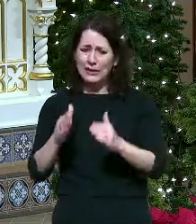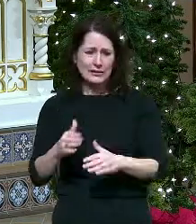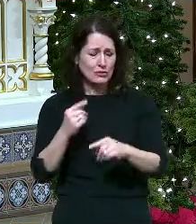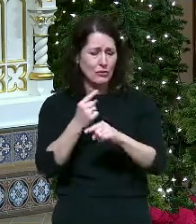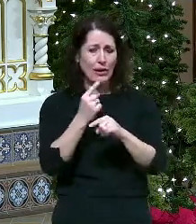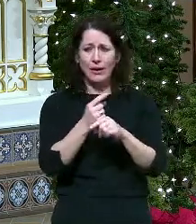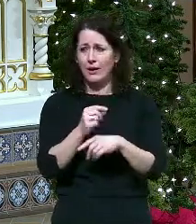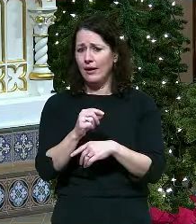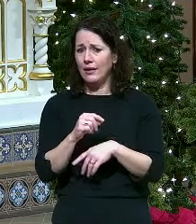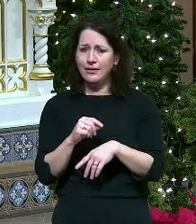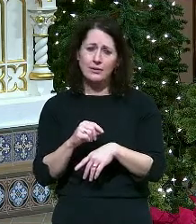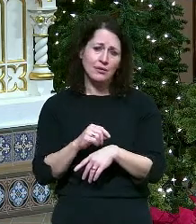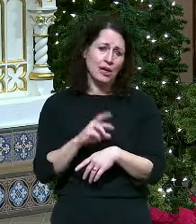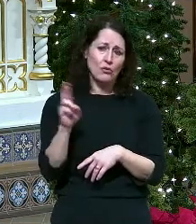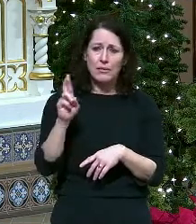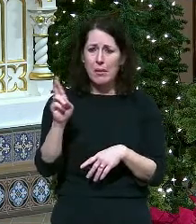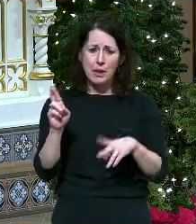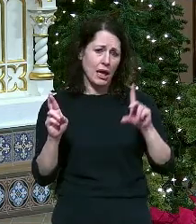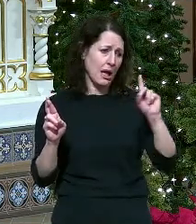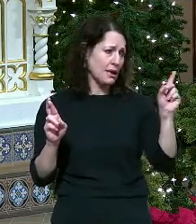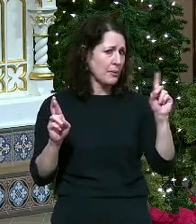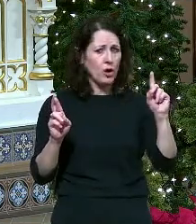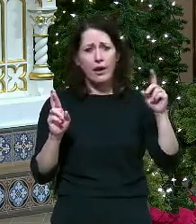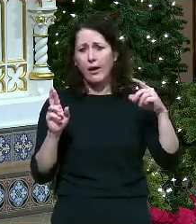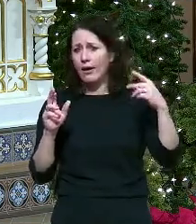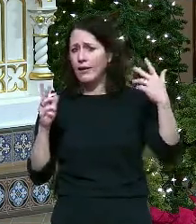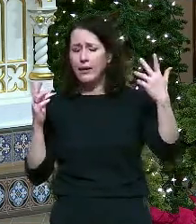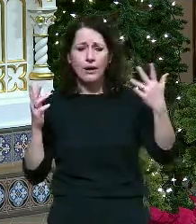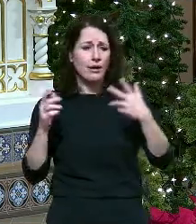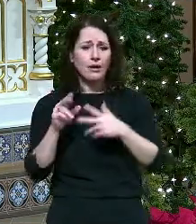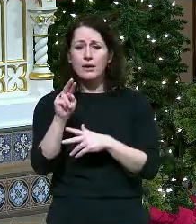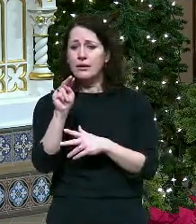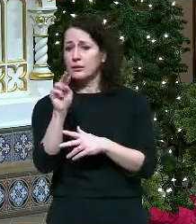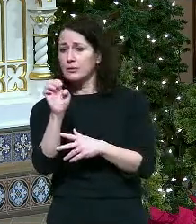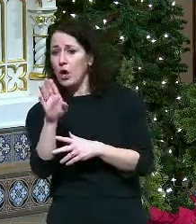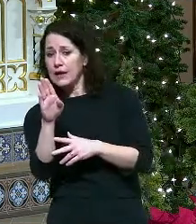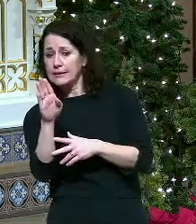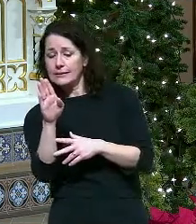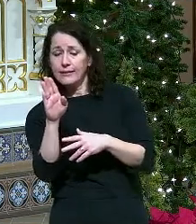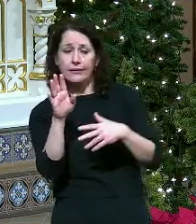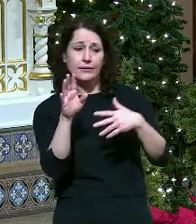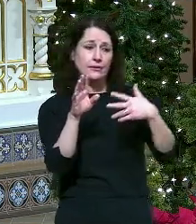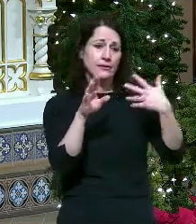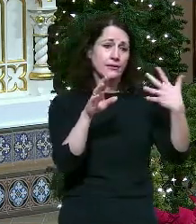right? Republican, Democrat, Nebraskan,